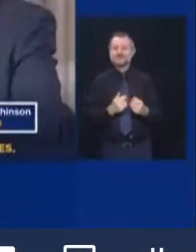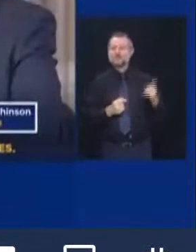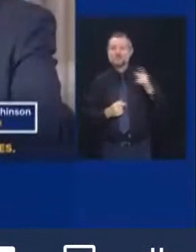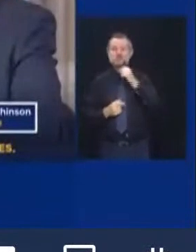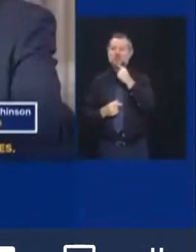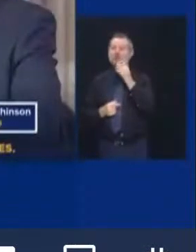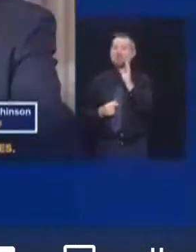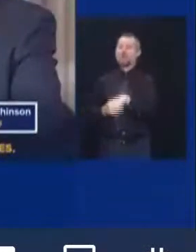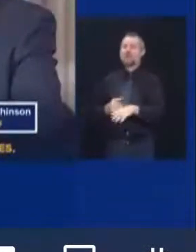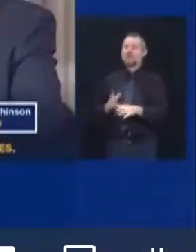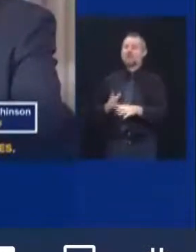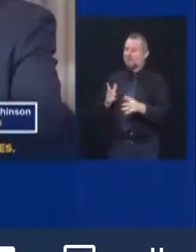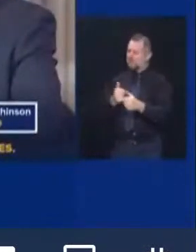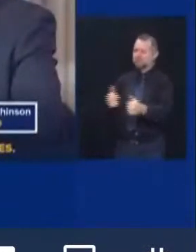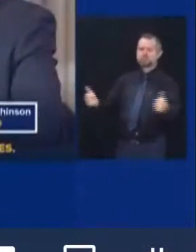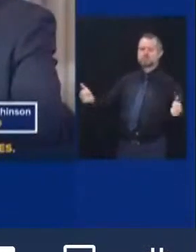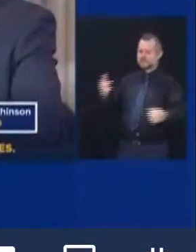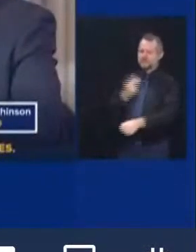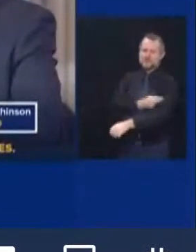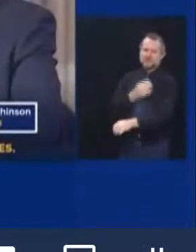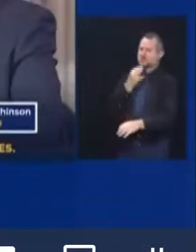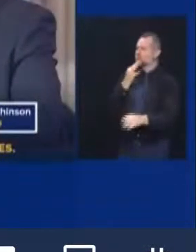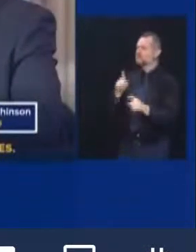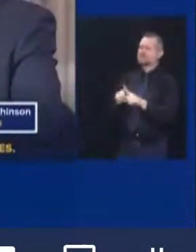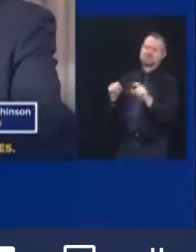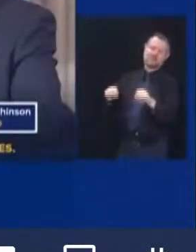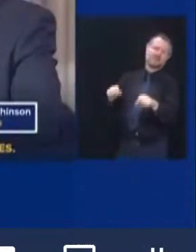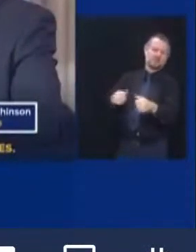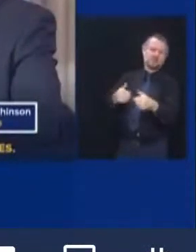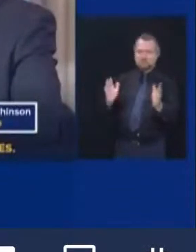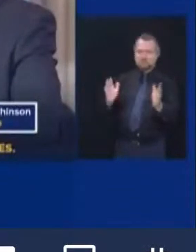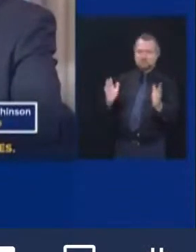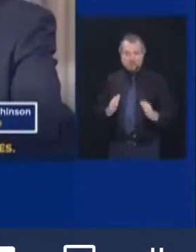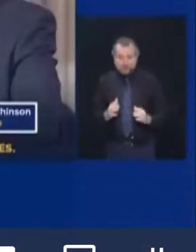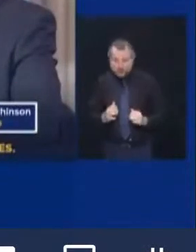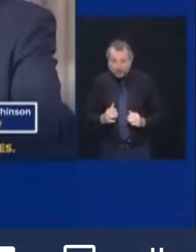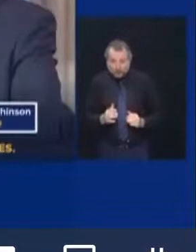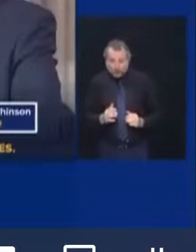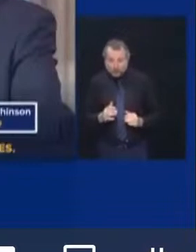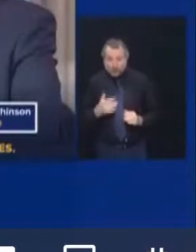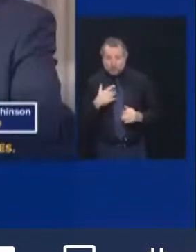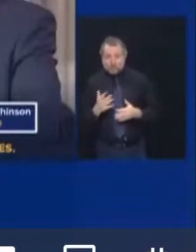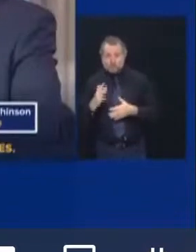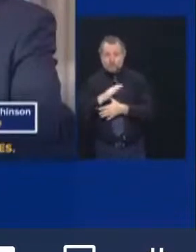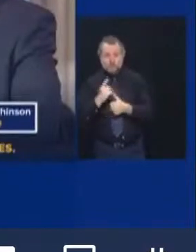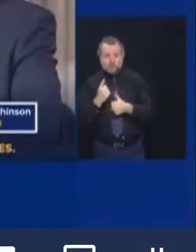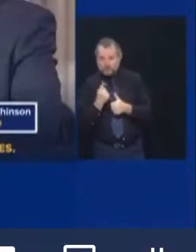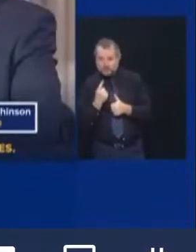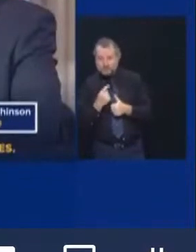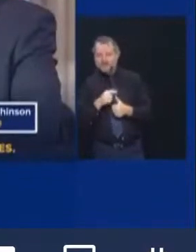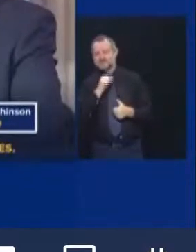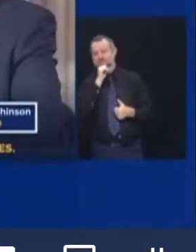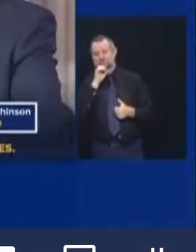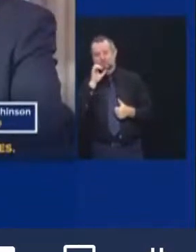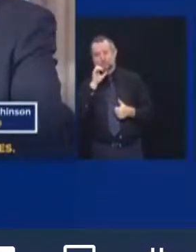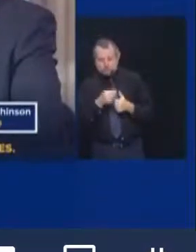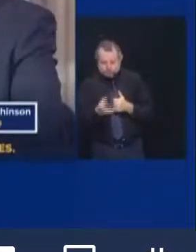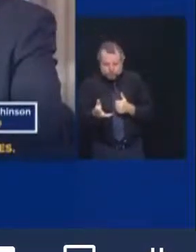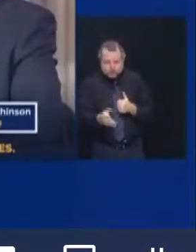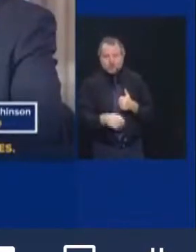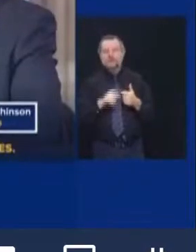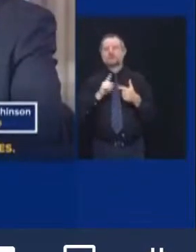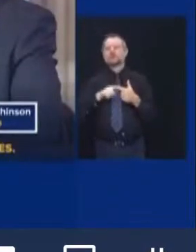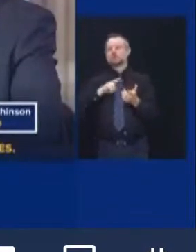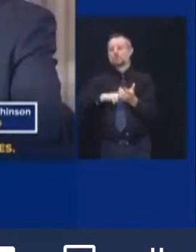everyone as soon as you can. Start with the greatest priority: senior citizens, nursing homes, essential